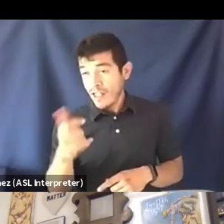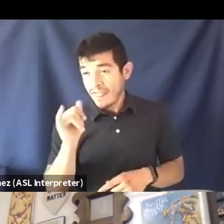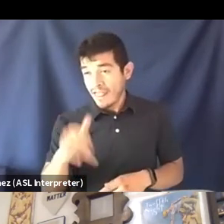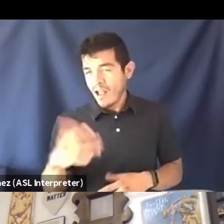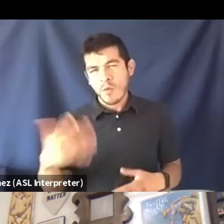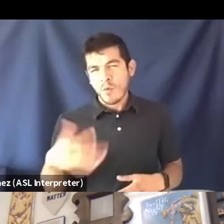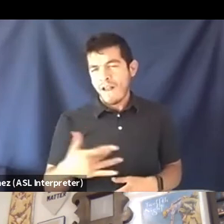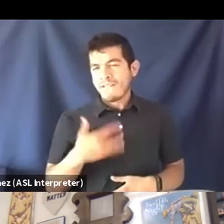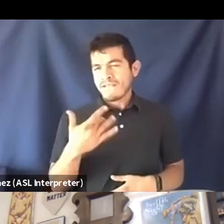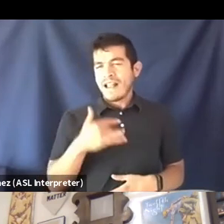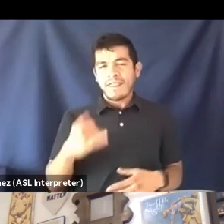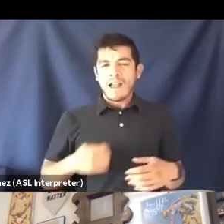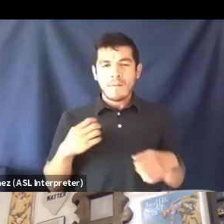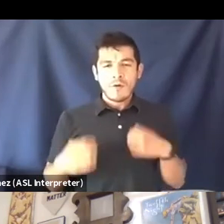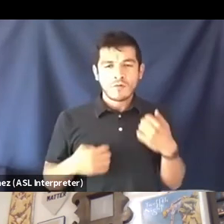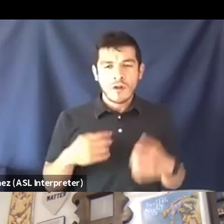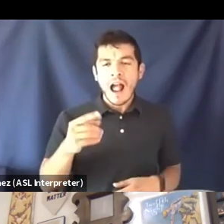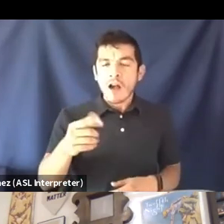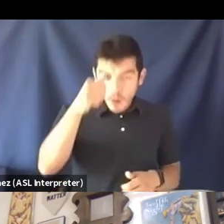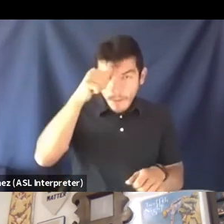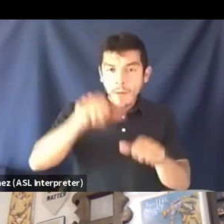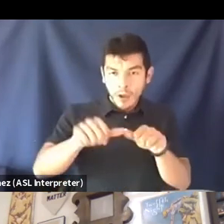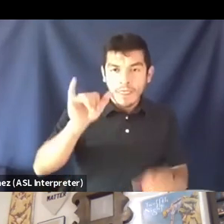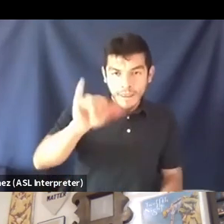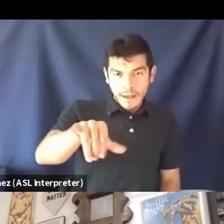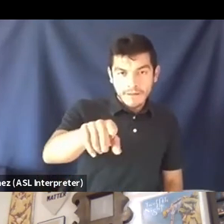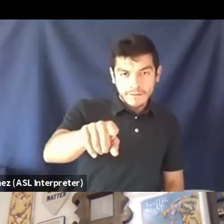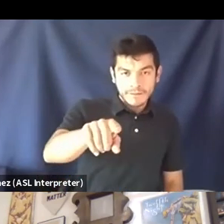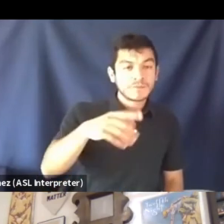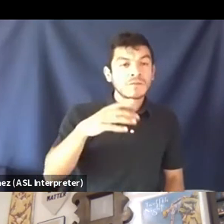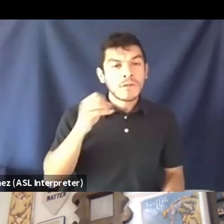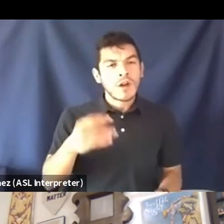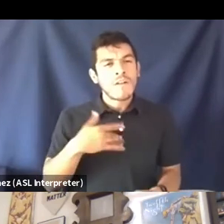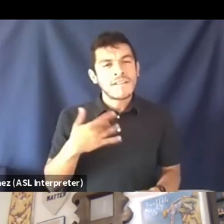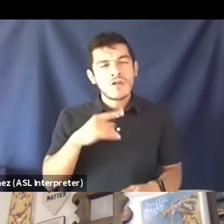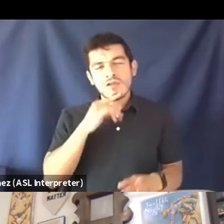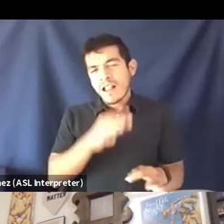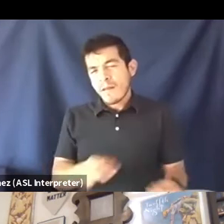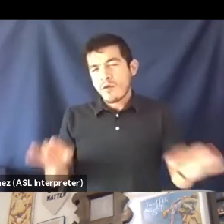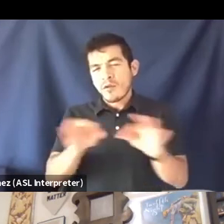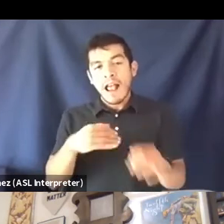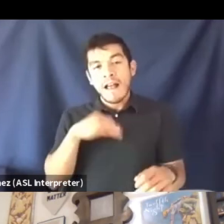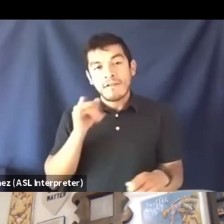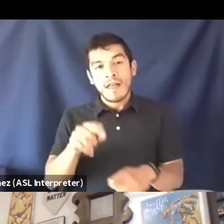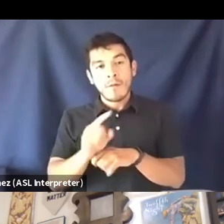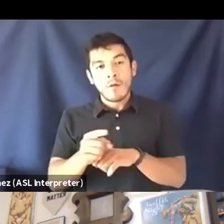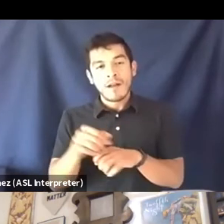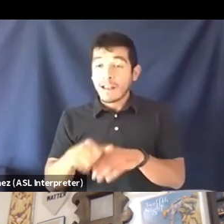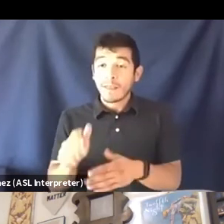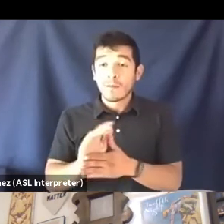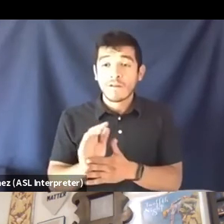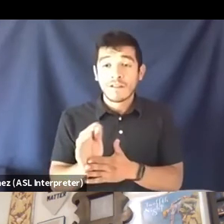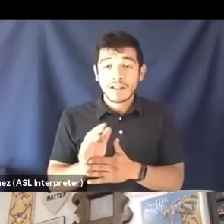it in a different way and you remember it. So, you know, we thought it was really important to have that moment in the film.